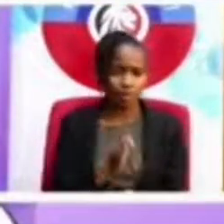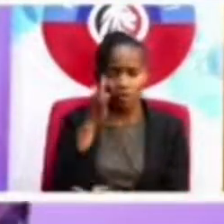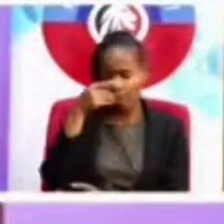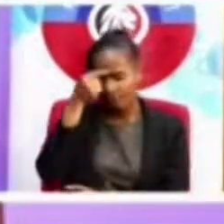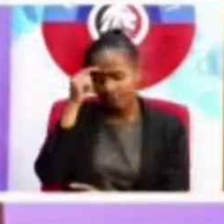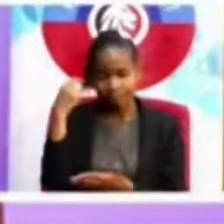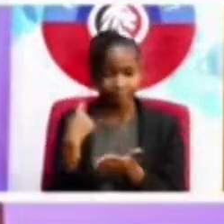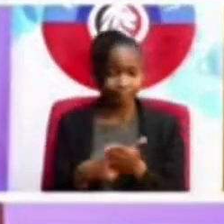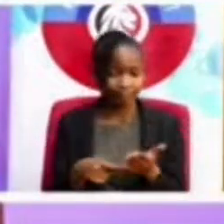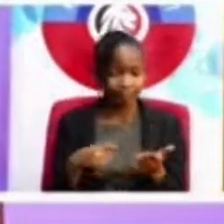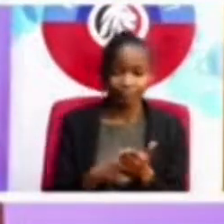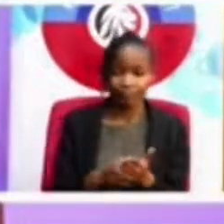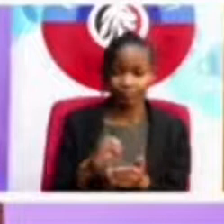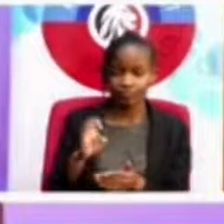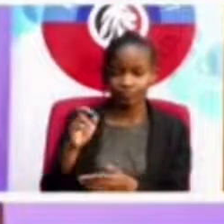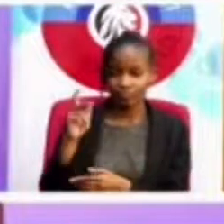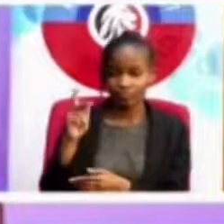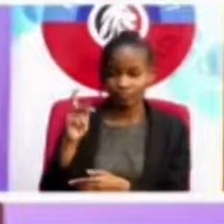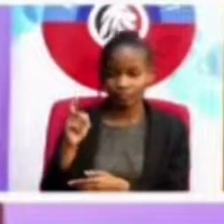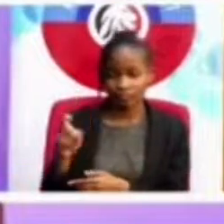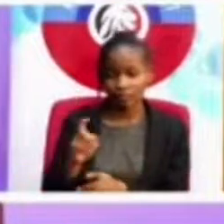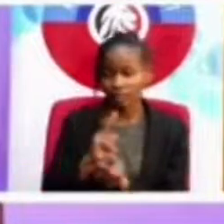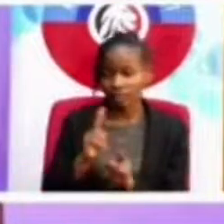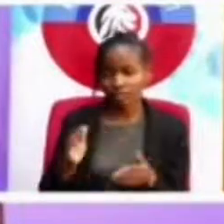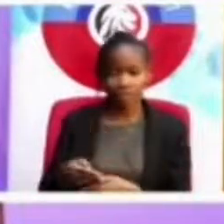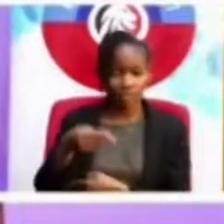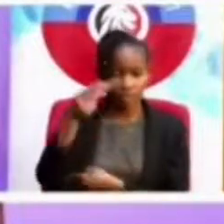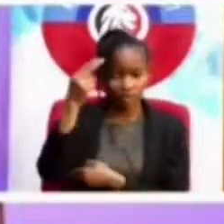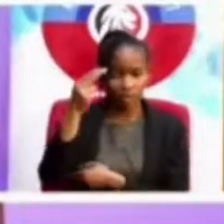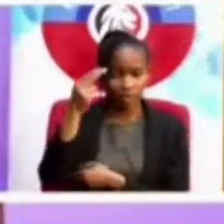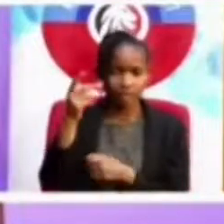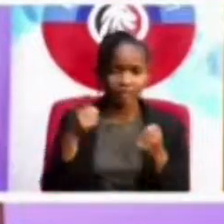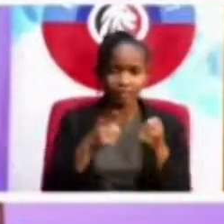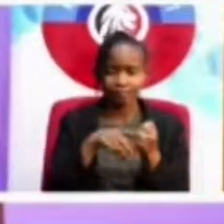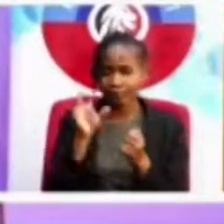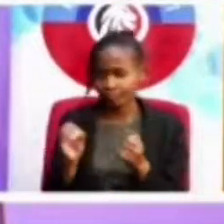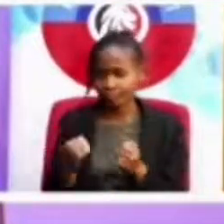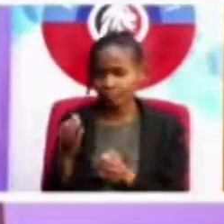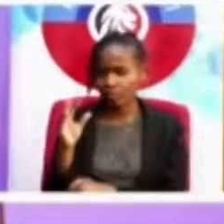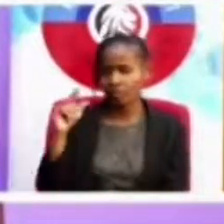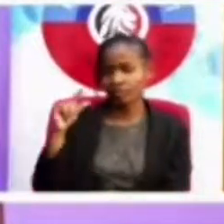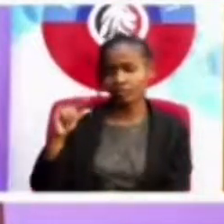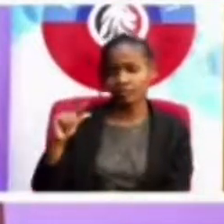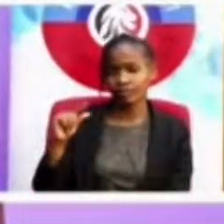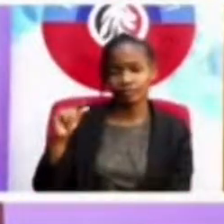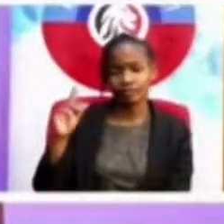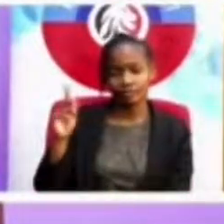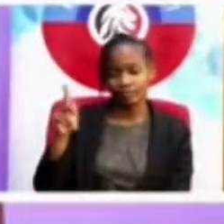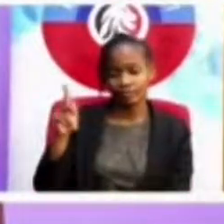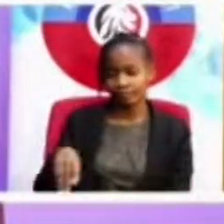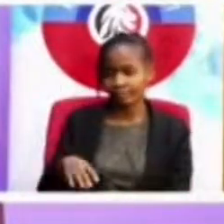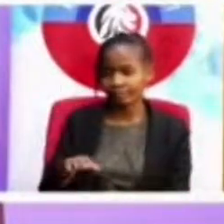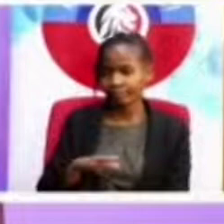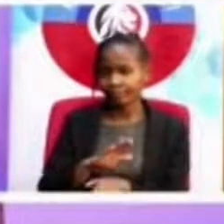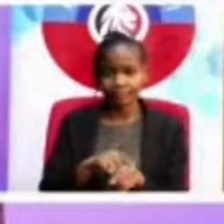expenditure, especially in our country, is very high. 6% of GDP, while the average is about 3.6. So we are giving